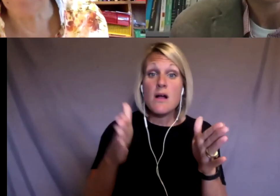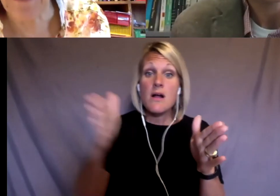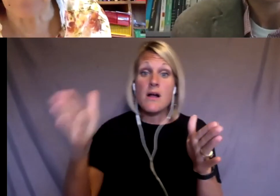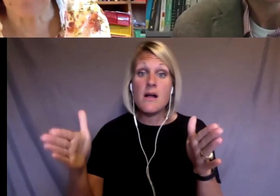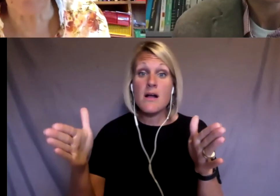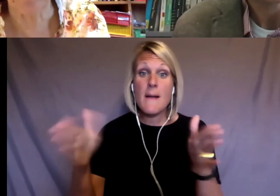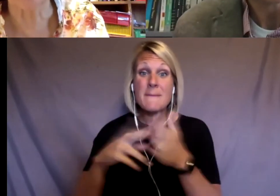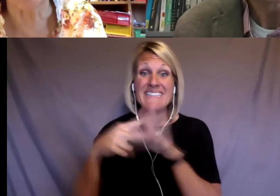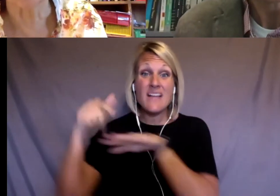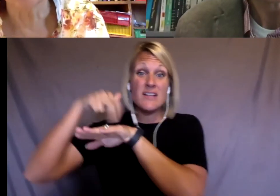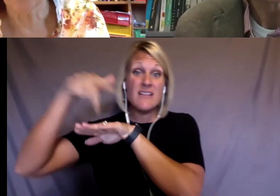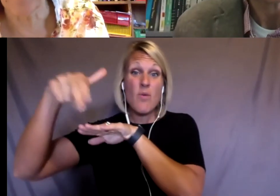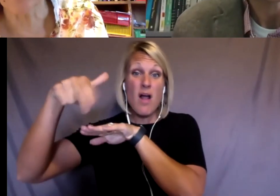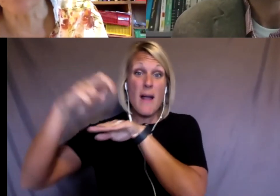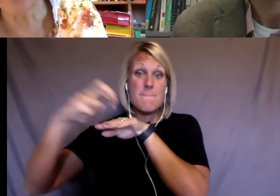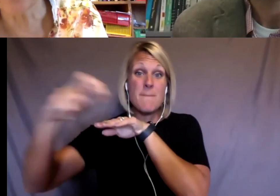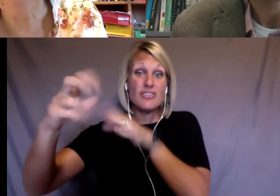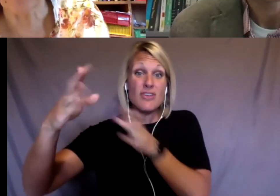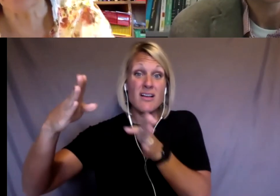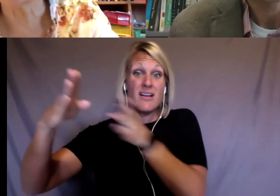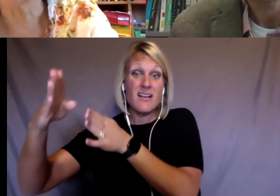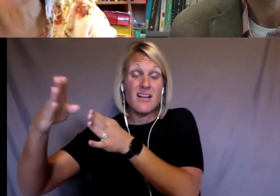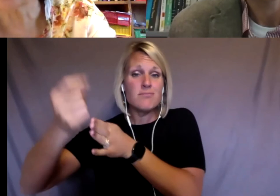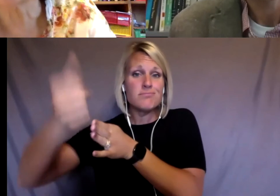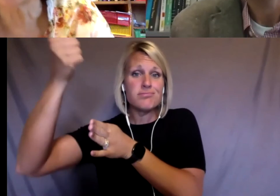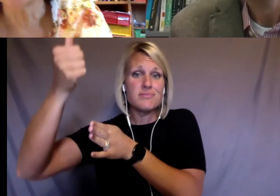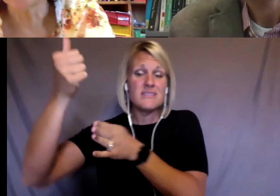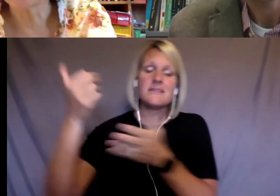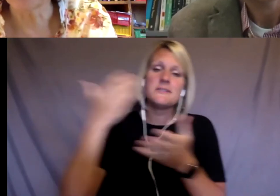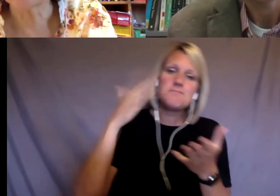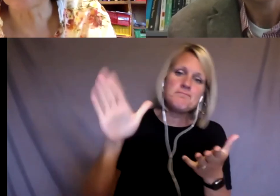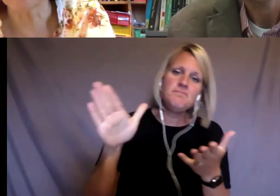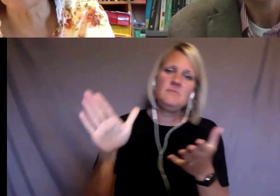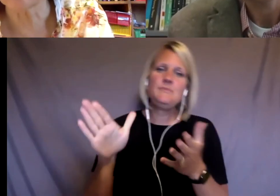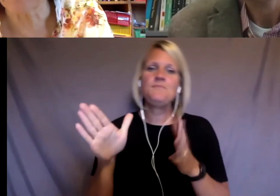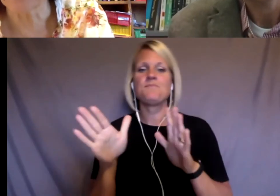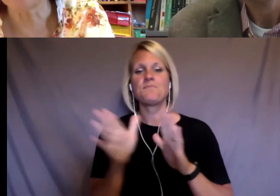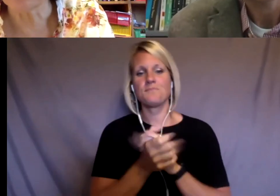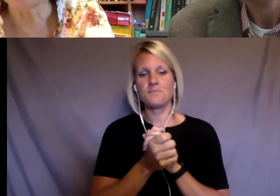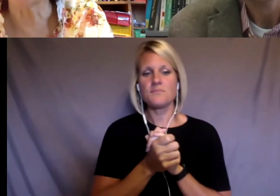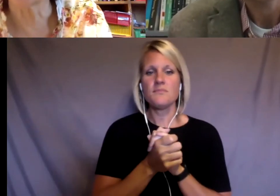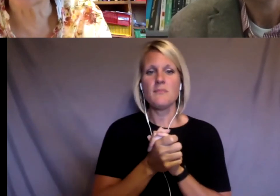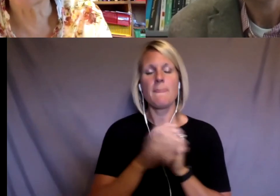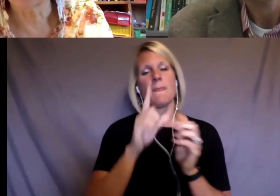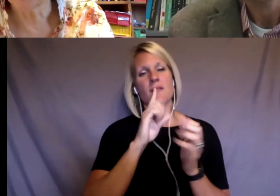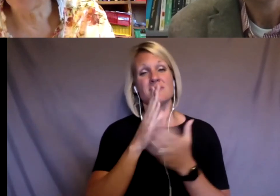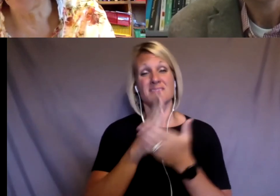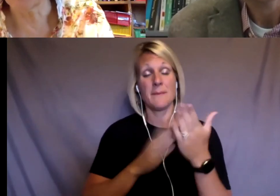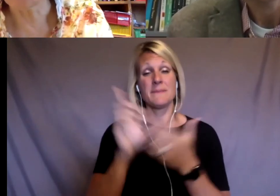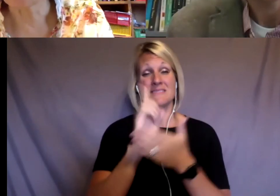more sidewalk space. But where you put benches, as I showed, some design means you can